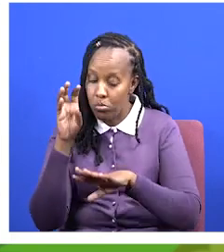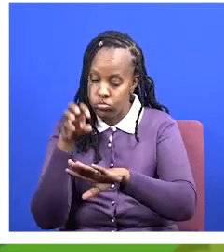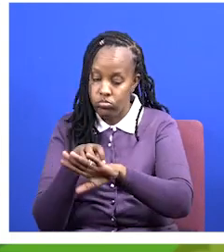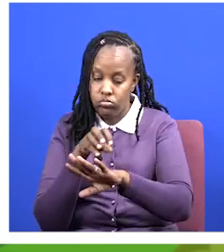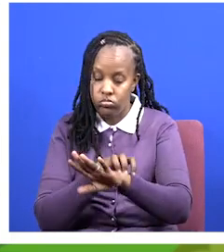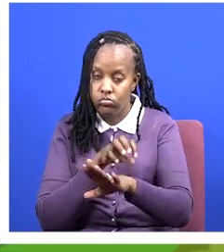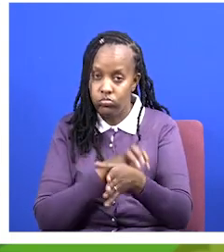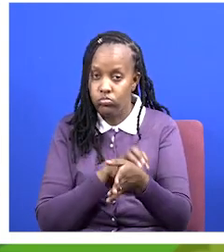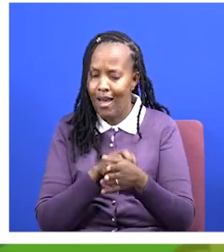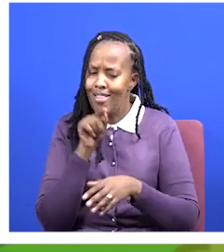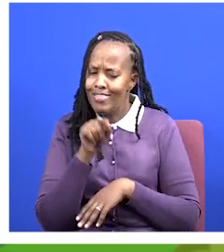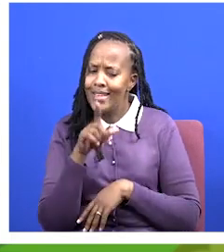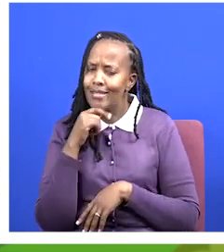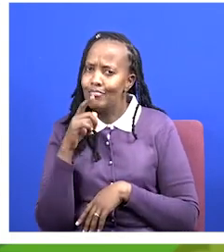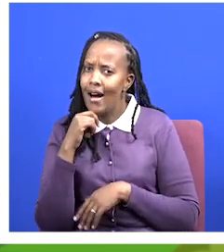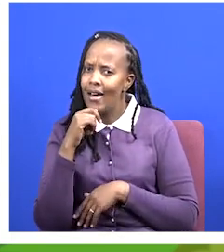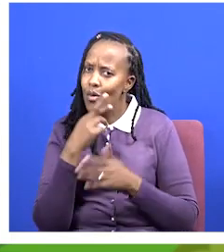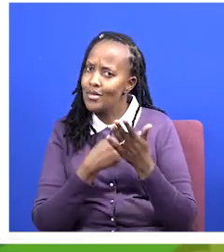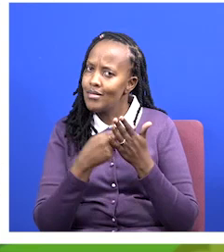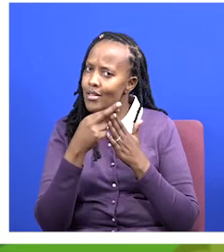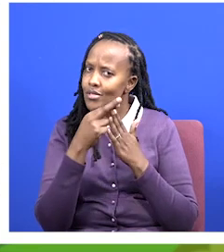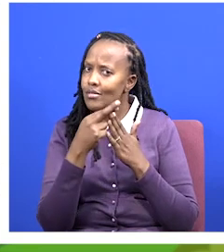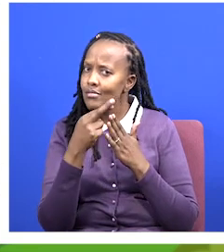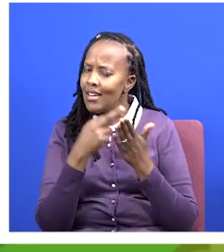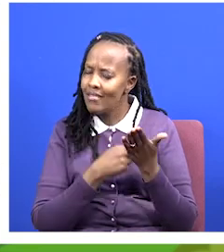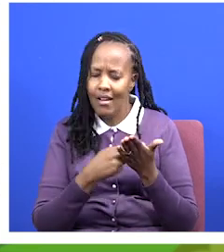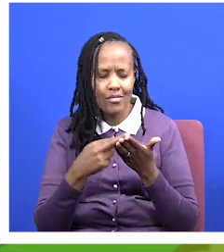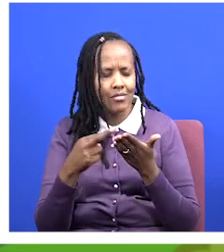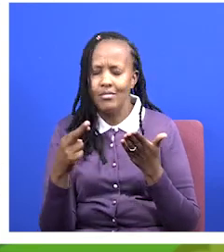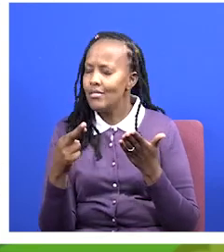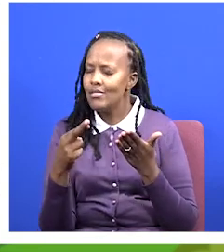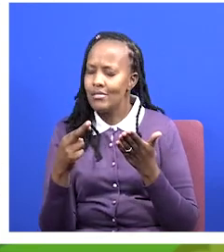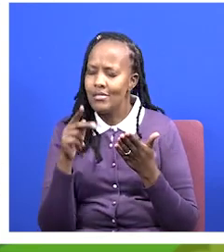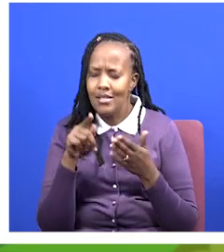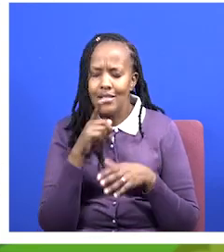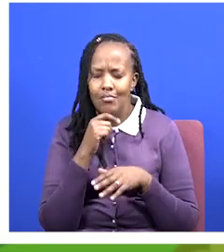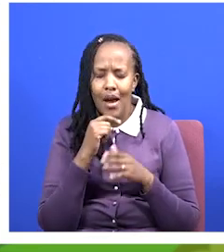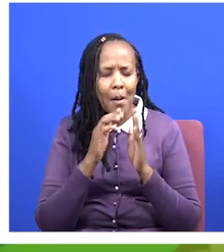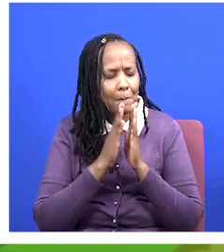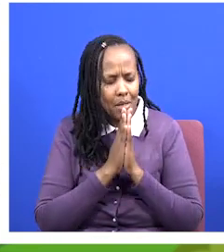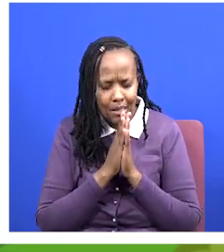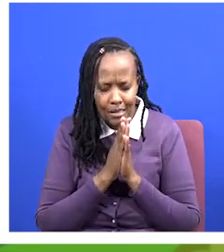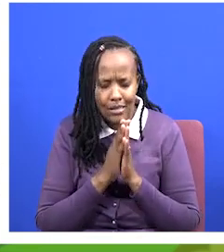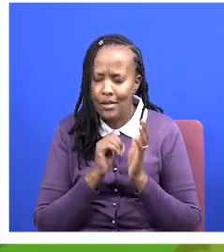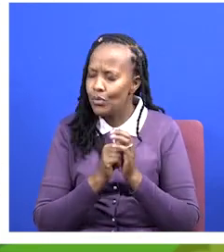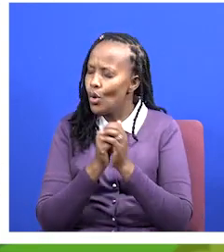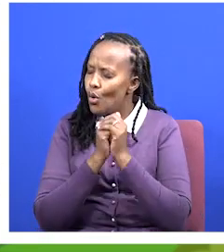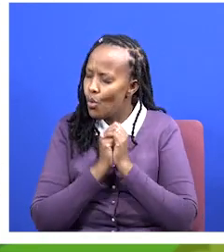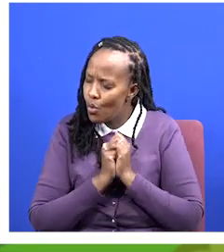Job was a righteous man. He prayed to God. He worshiped